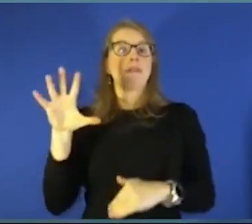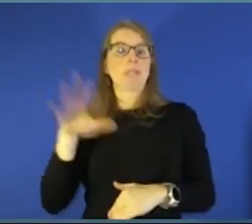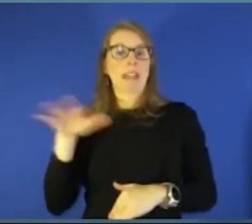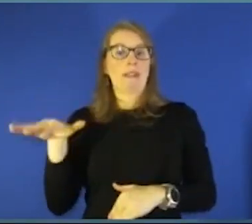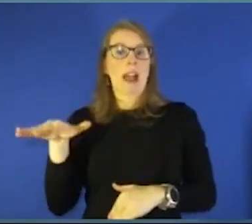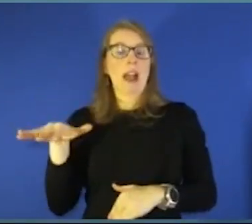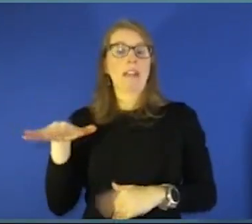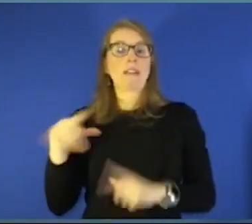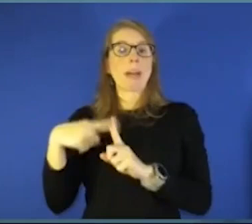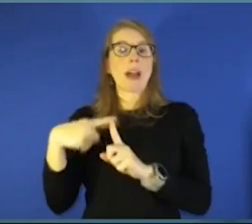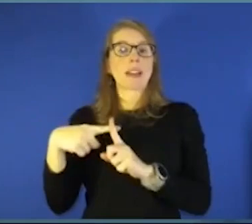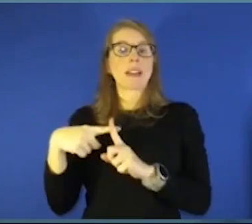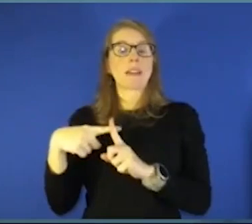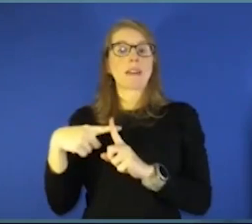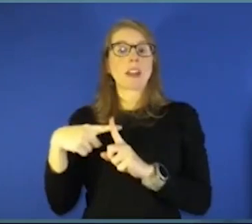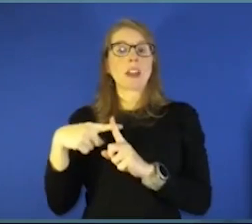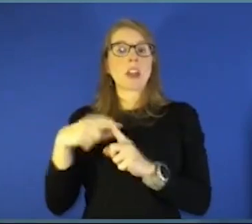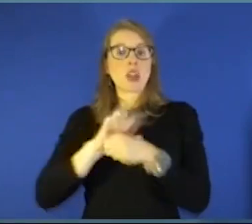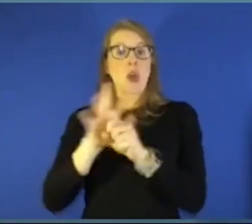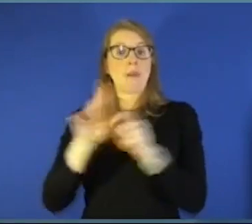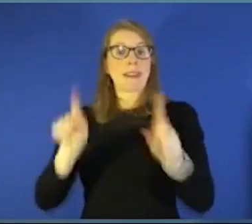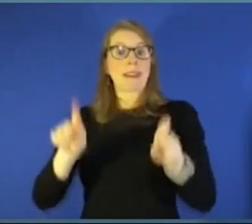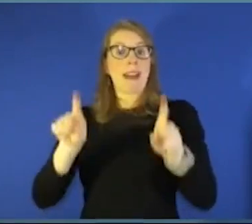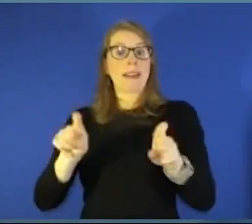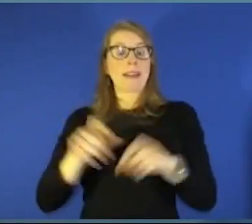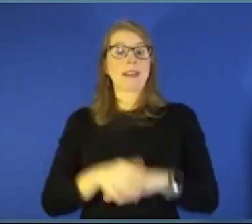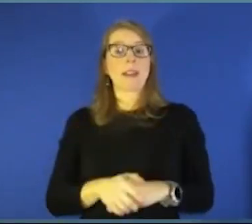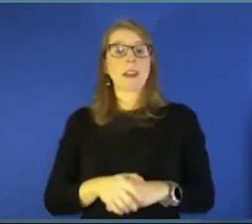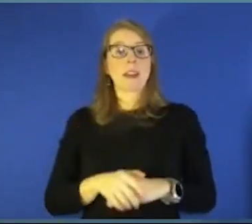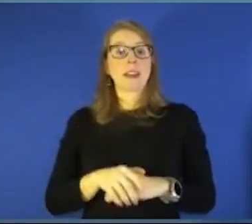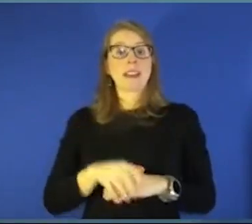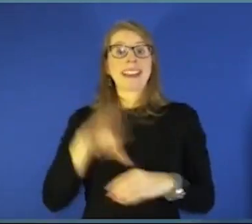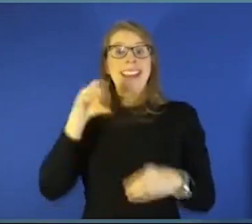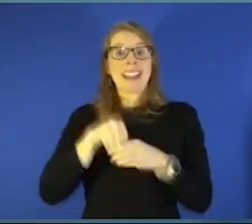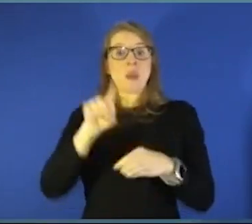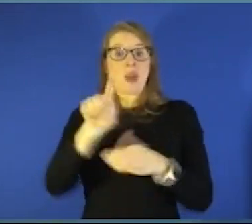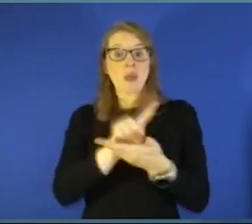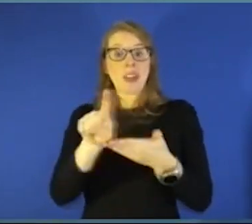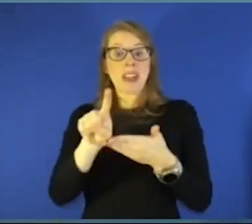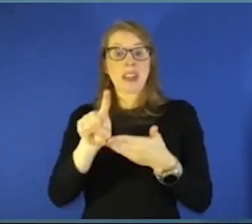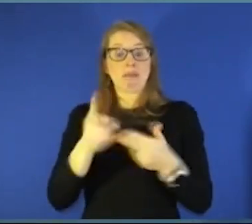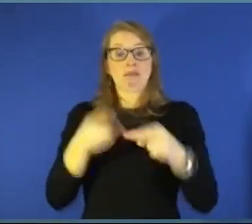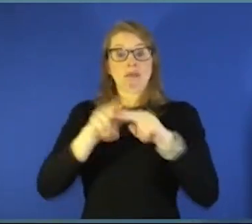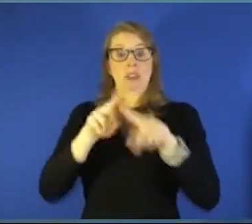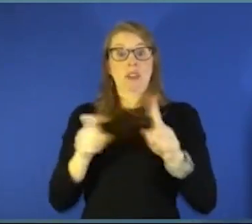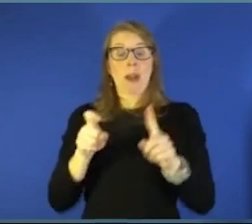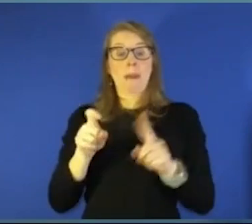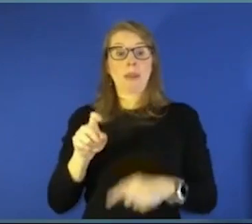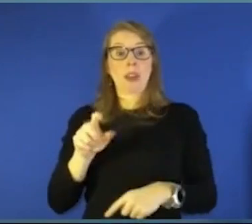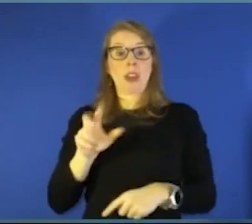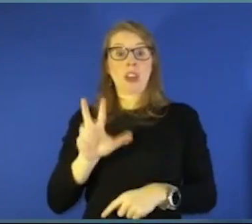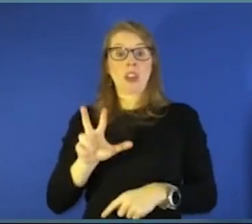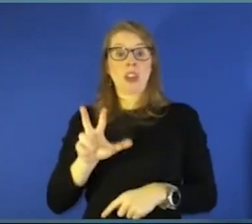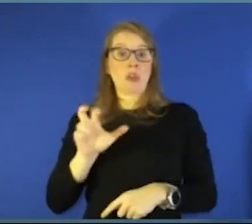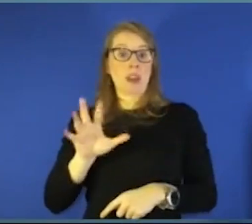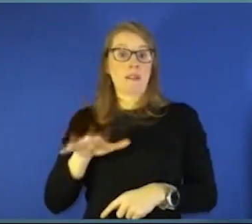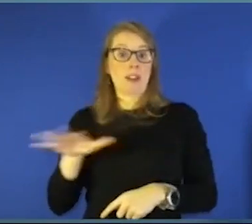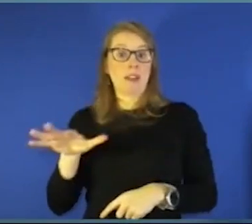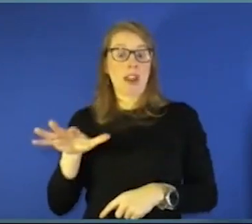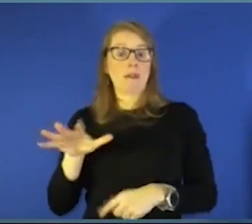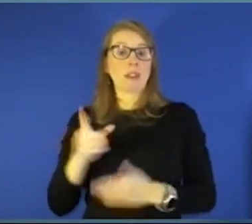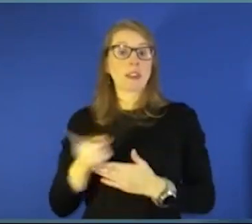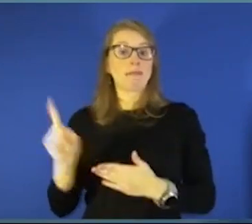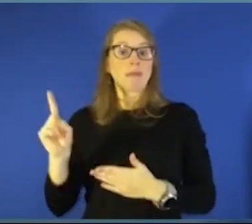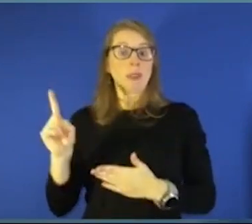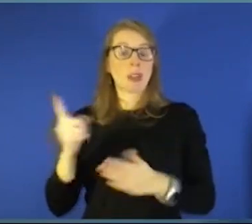655 positive COVID tests in 1 week. That was up from about 355 the week before.